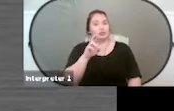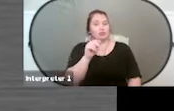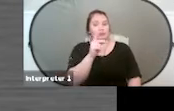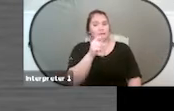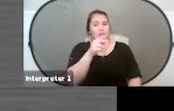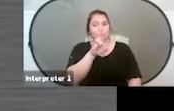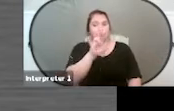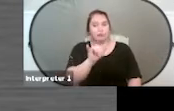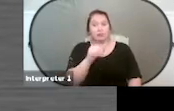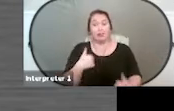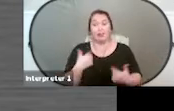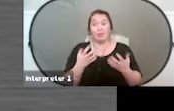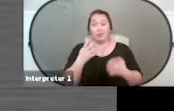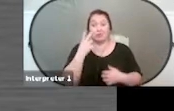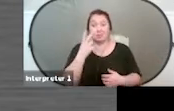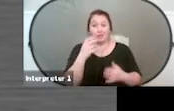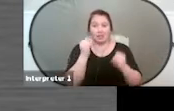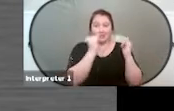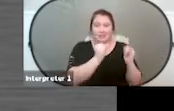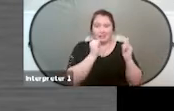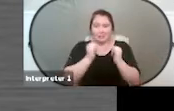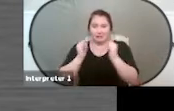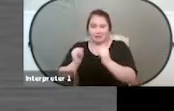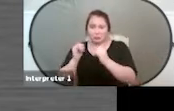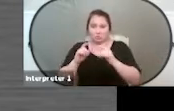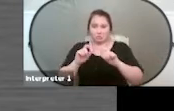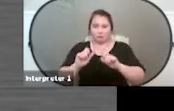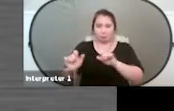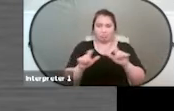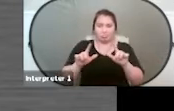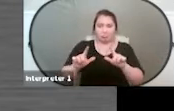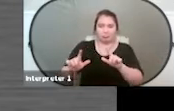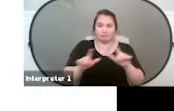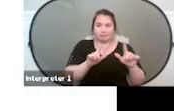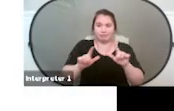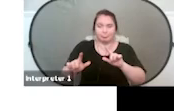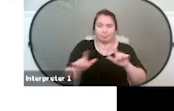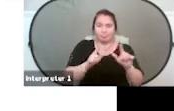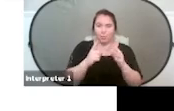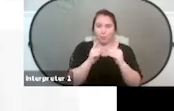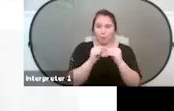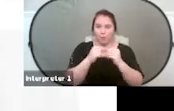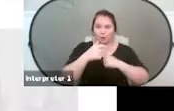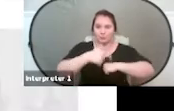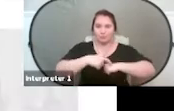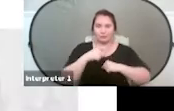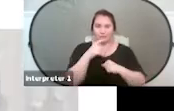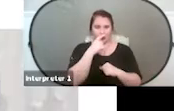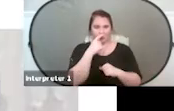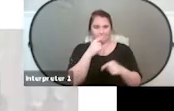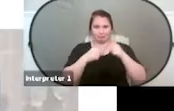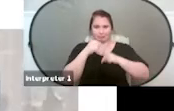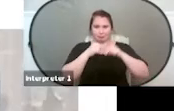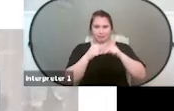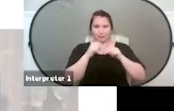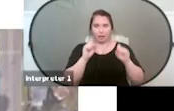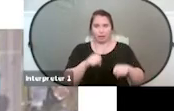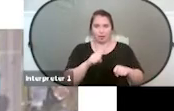to see those individual slides one more time. Sure. Yeah, Jessica, if you want to flip back to 2 and we can kind of go through